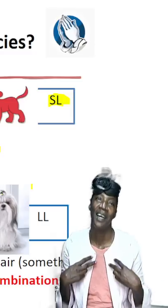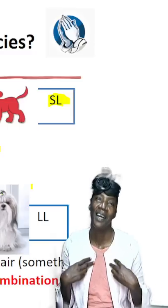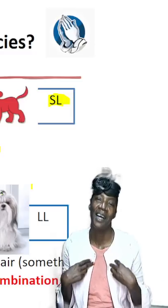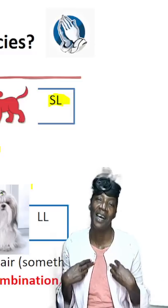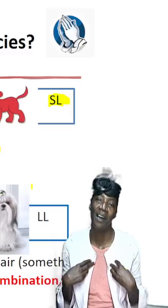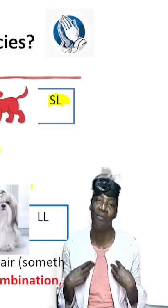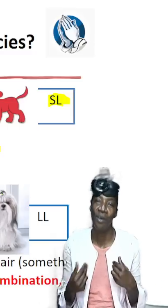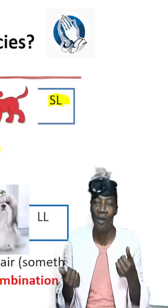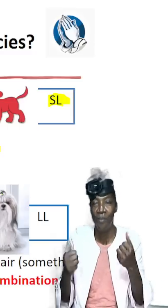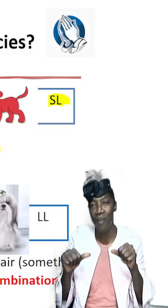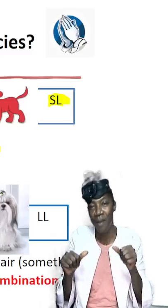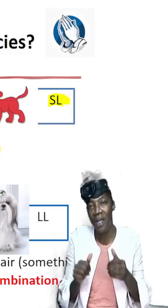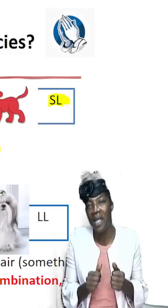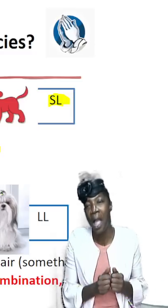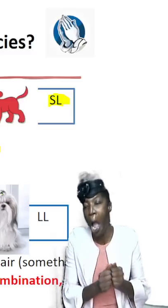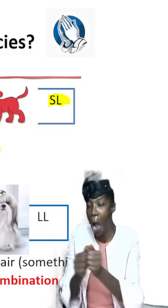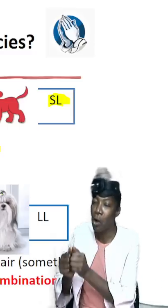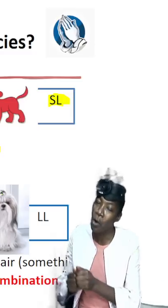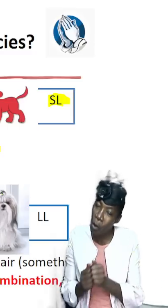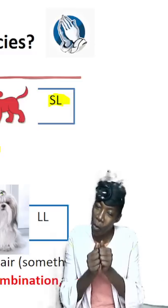possible combination